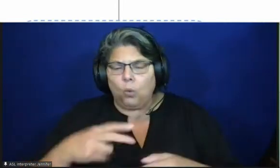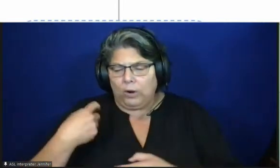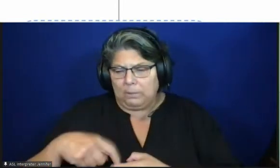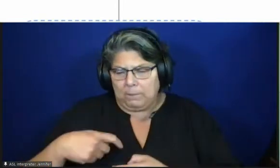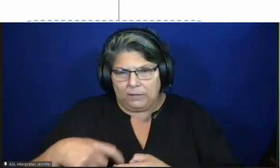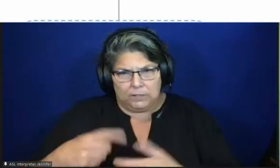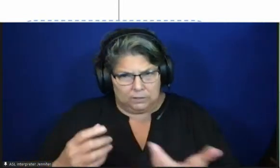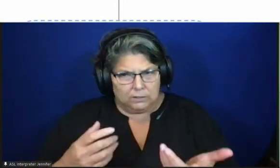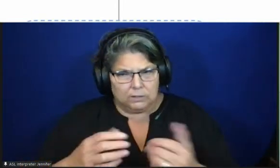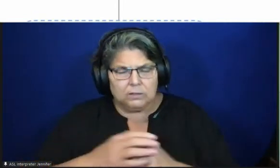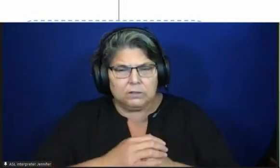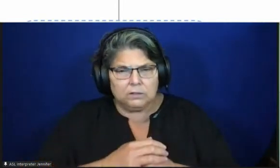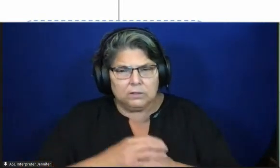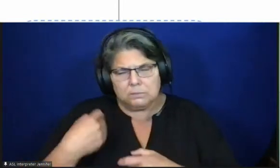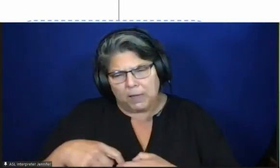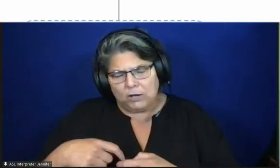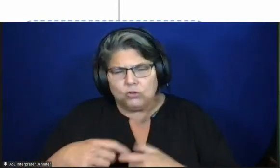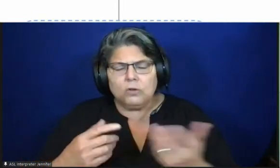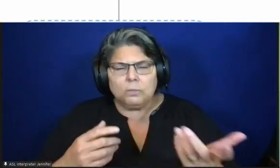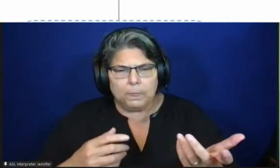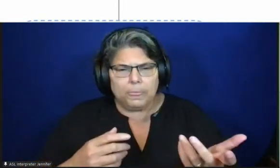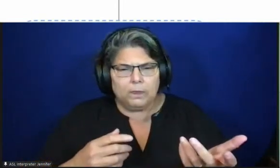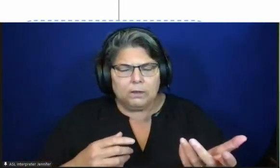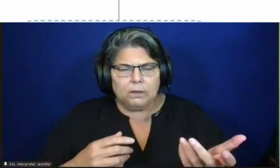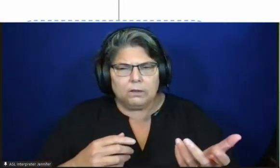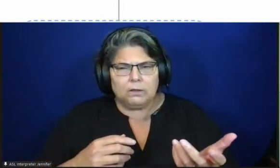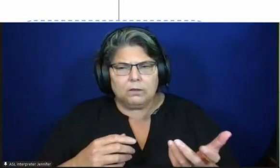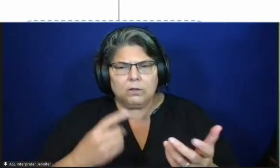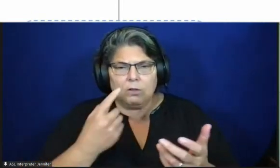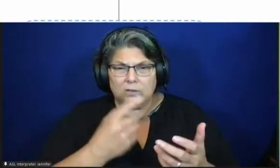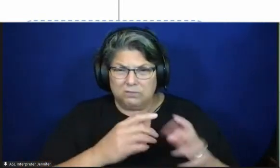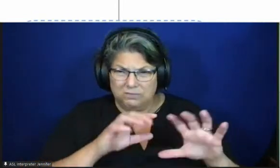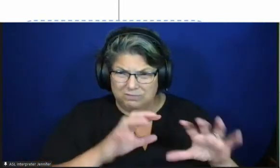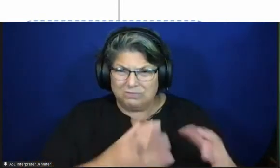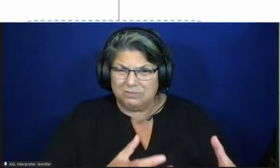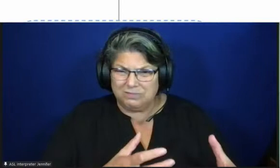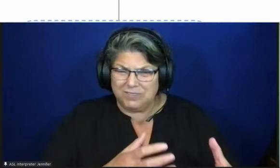88.7% of those in quartile 1, the least resourced